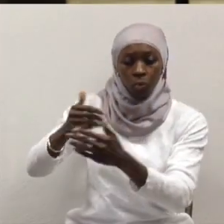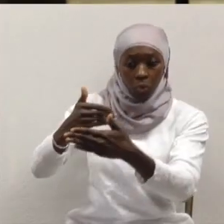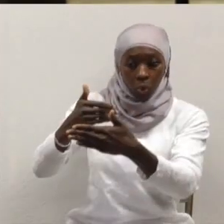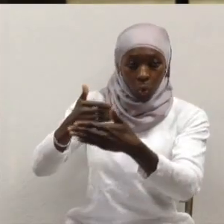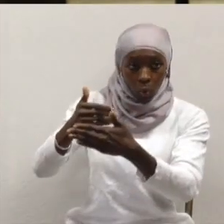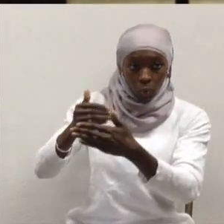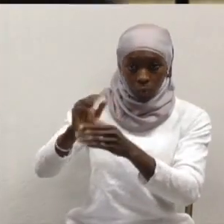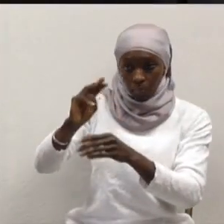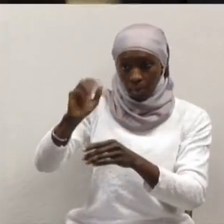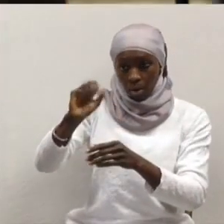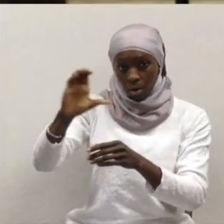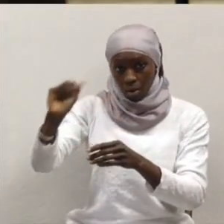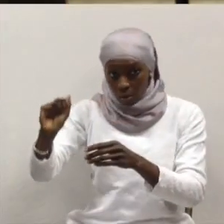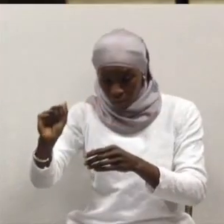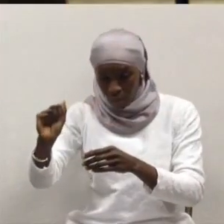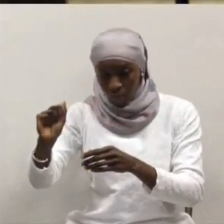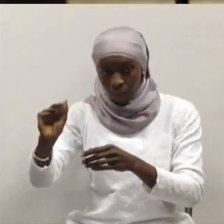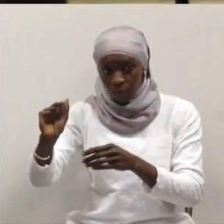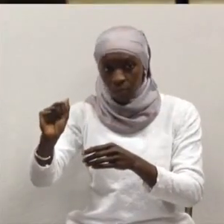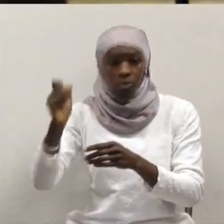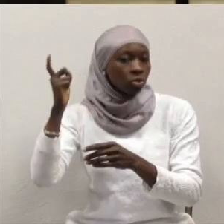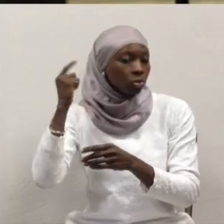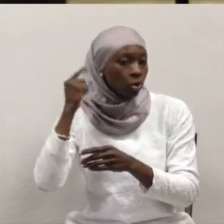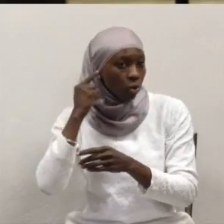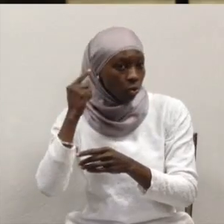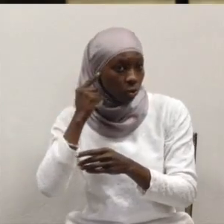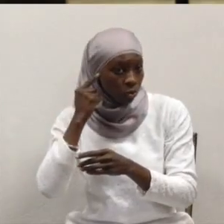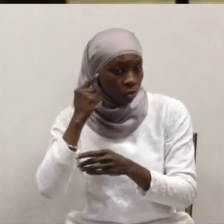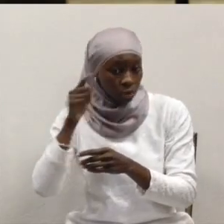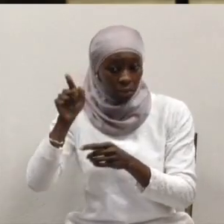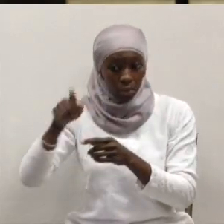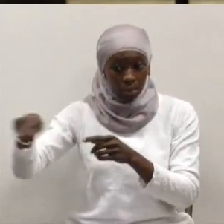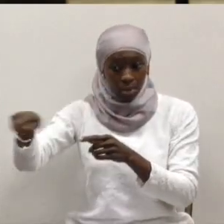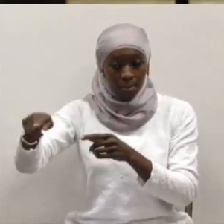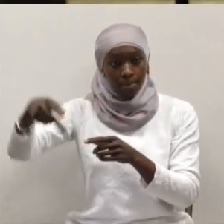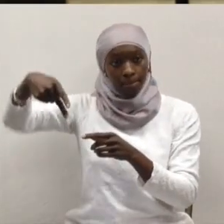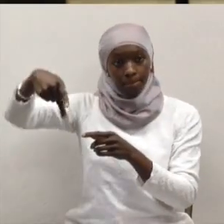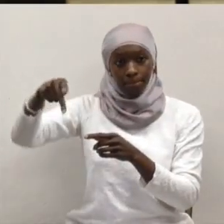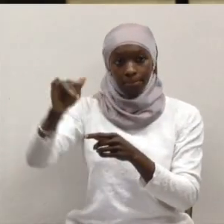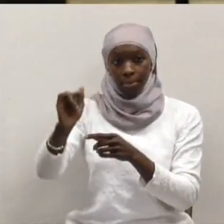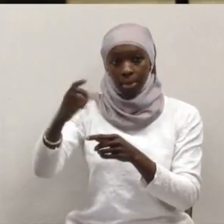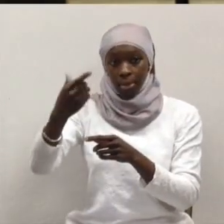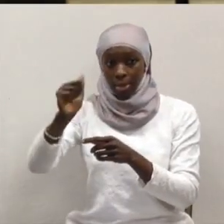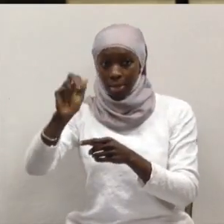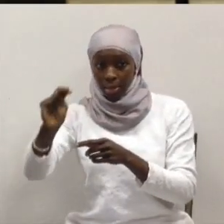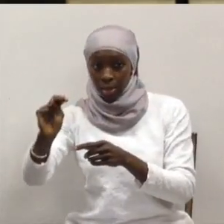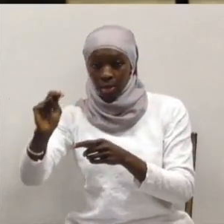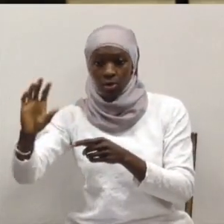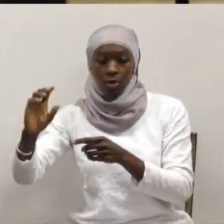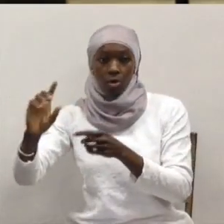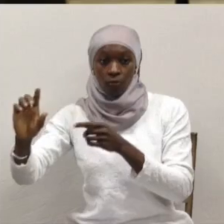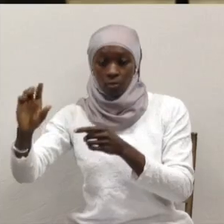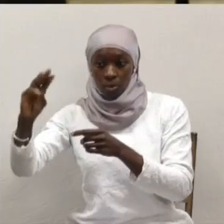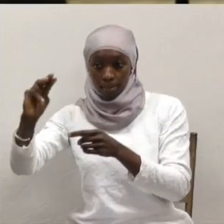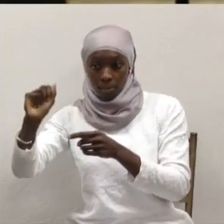heard that the pagans of Mecca have gathered their army and they